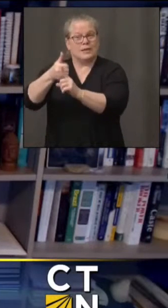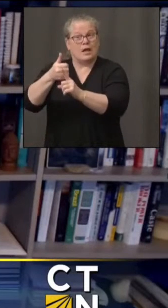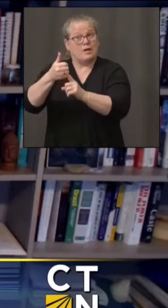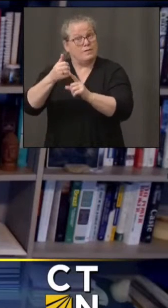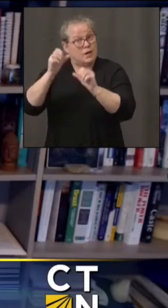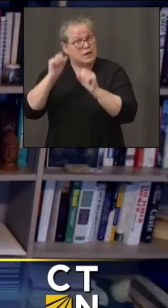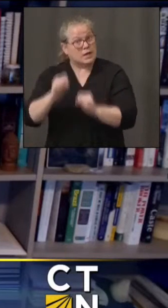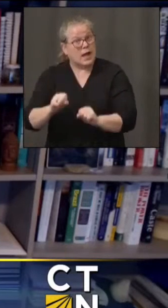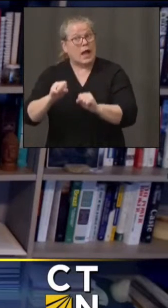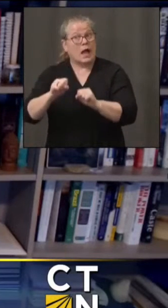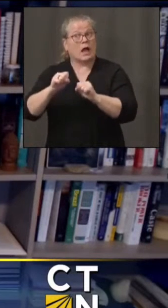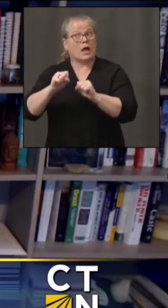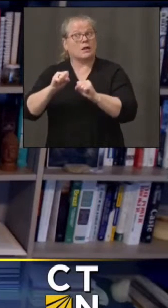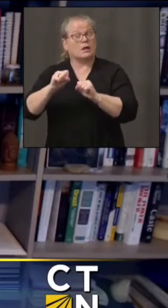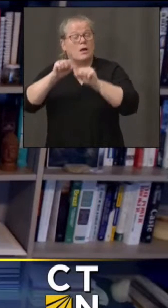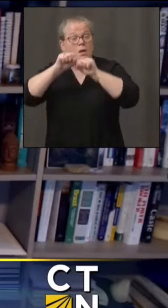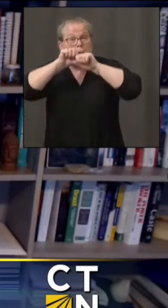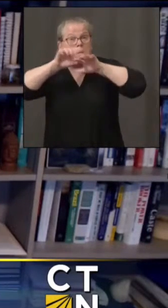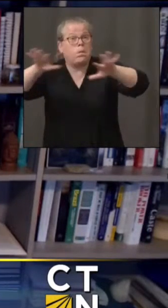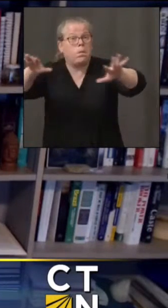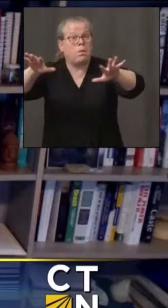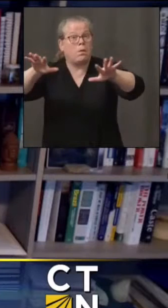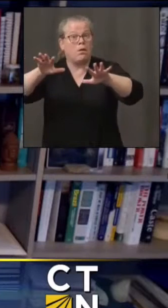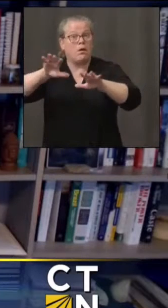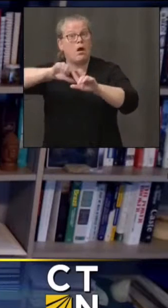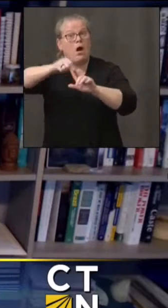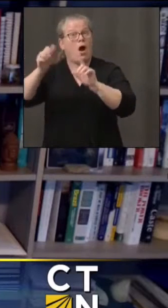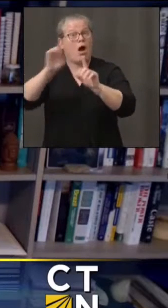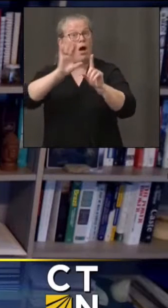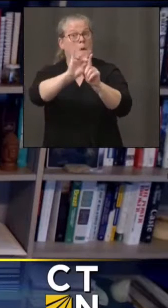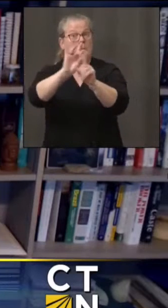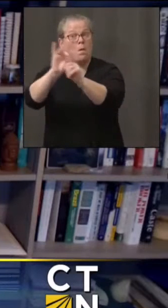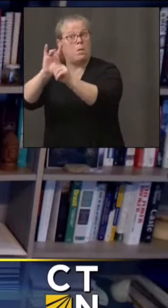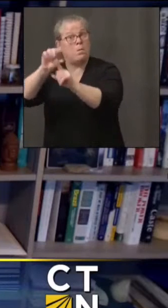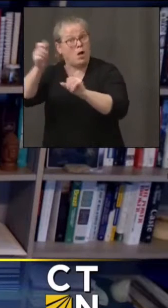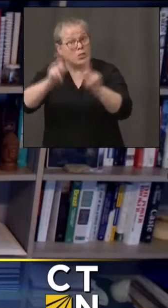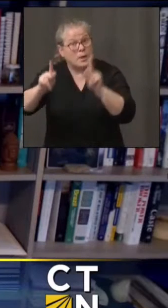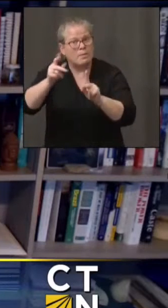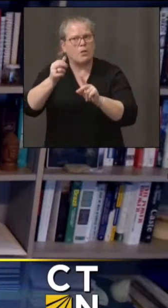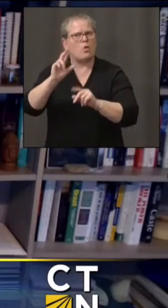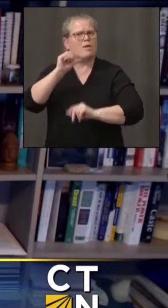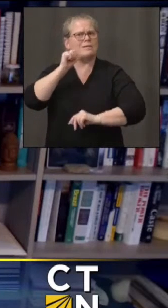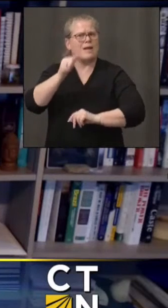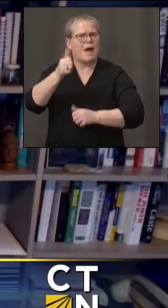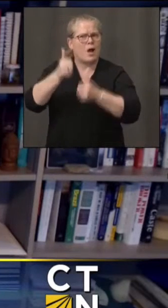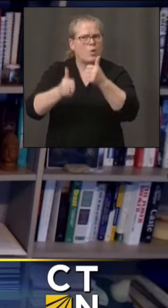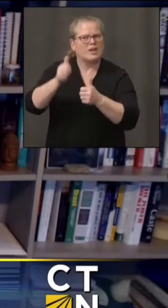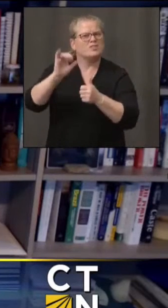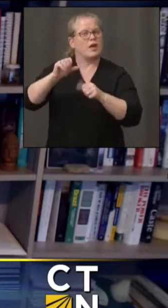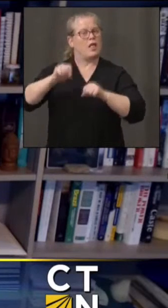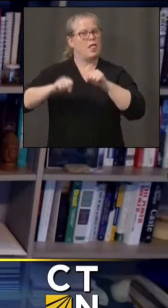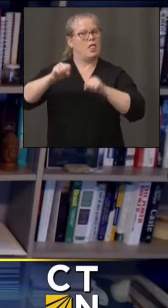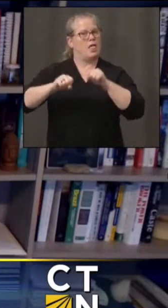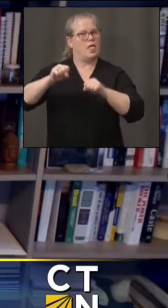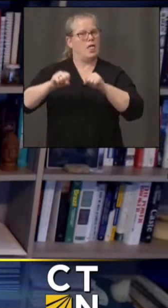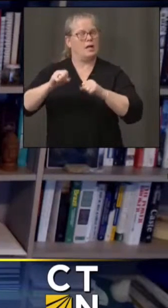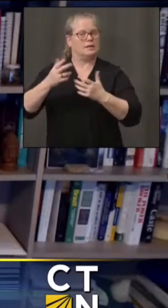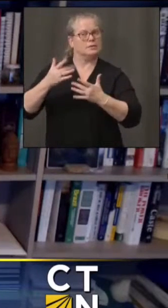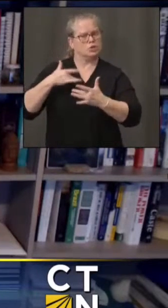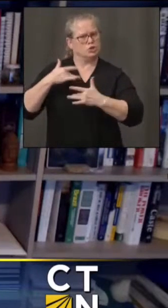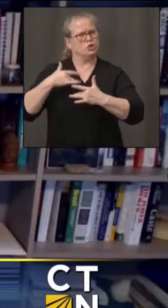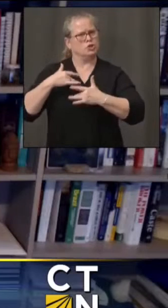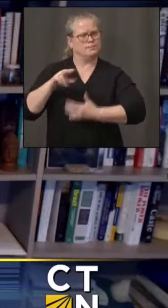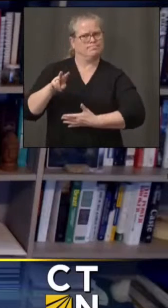them expose other people. We're certainly, with our patients, very firm about, protecting other people